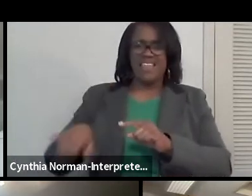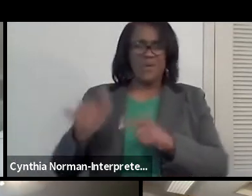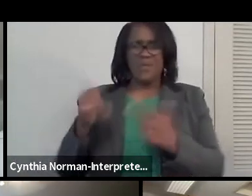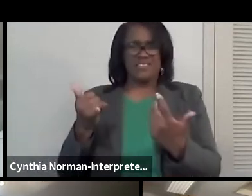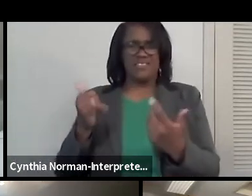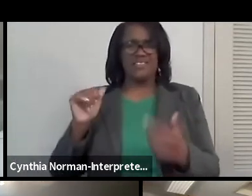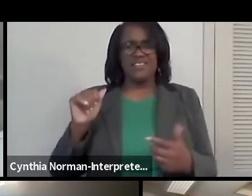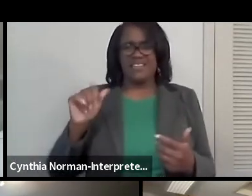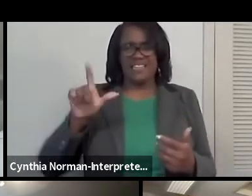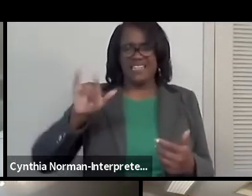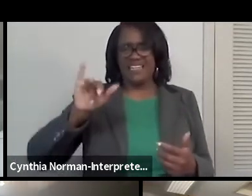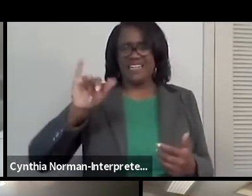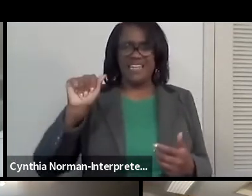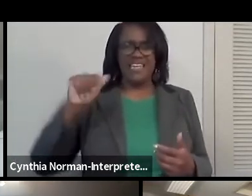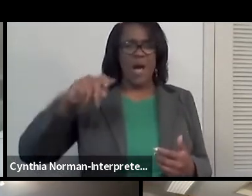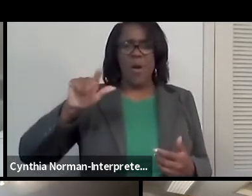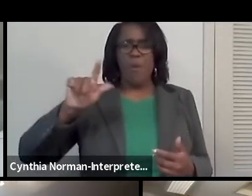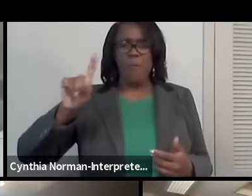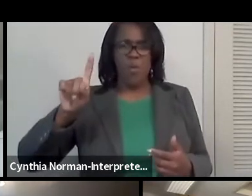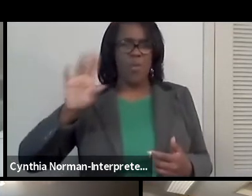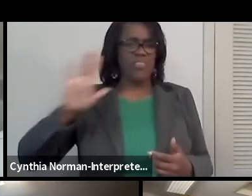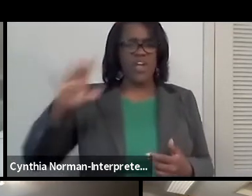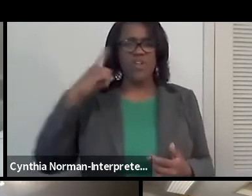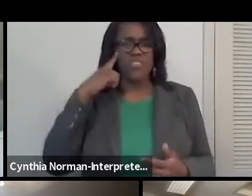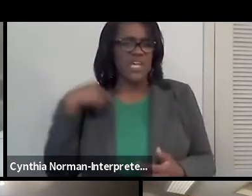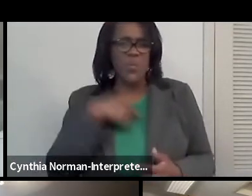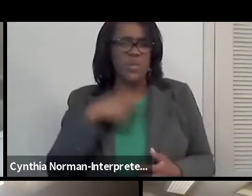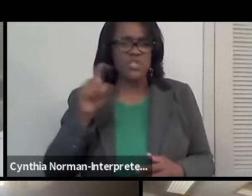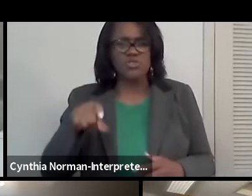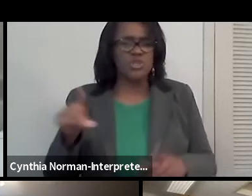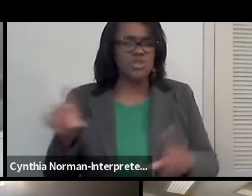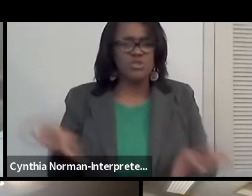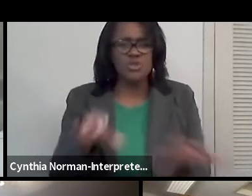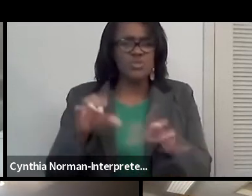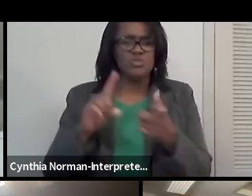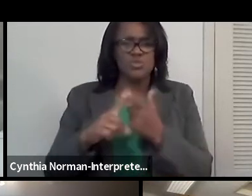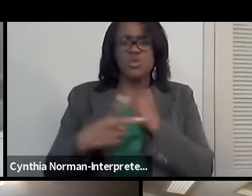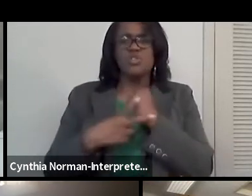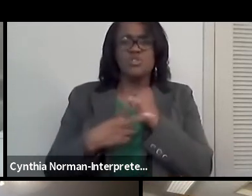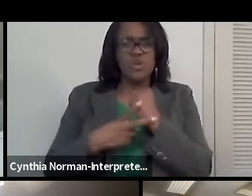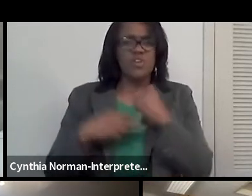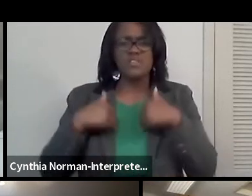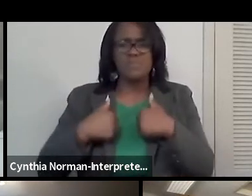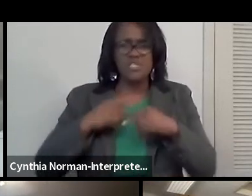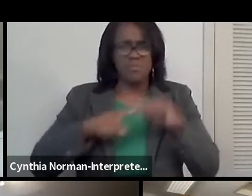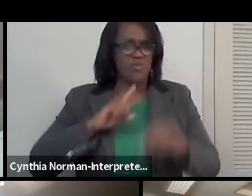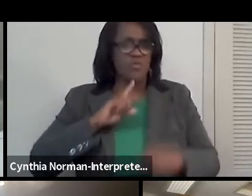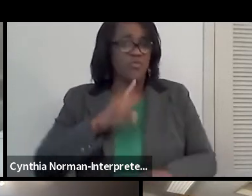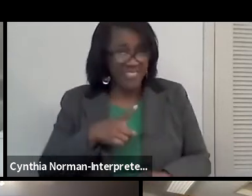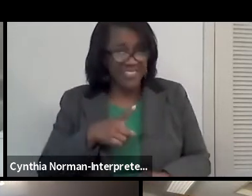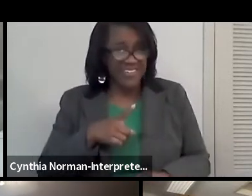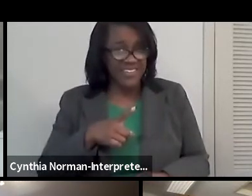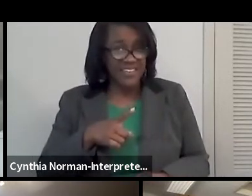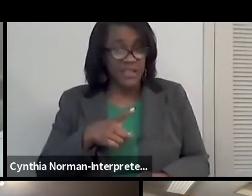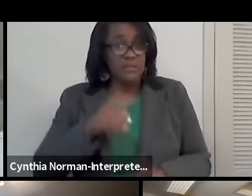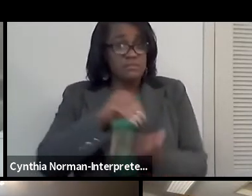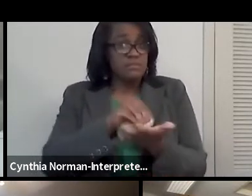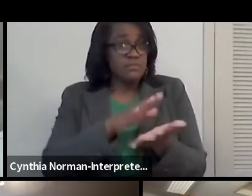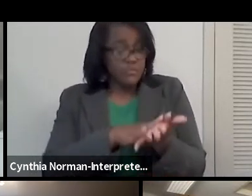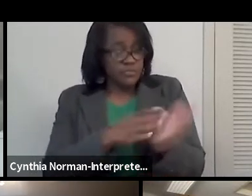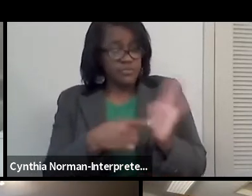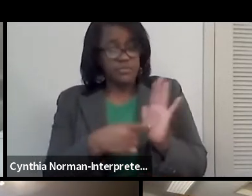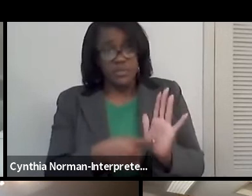Leopold, John Muir, their thinkings of what we should do to conserve species, when really it should be noted here, everybody